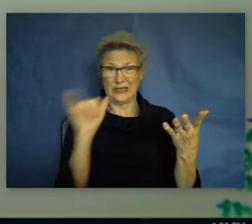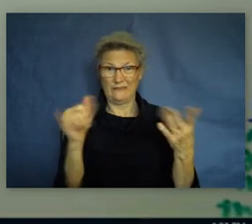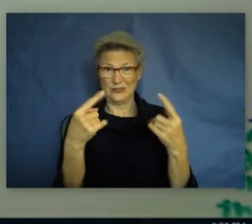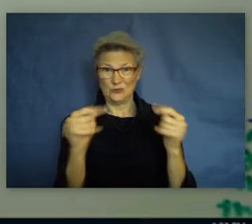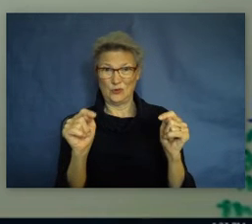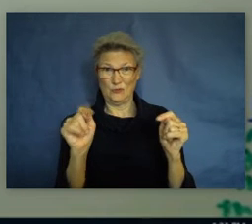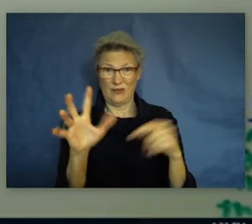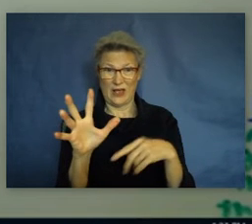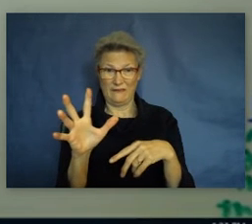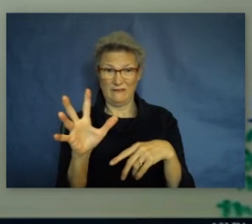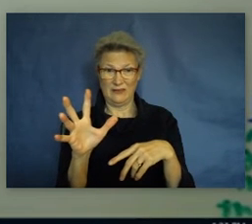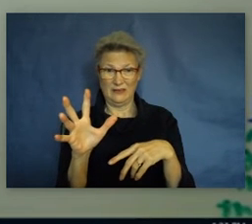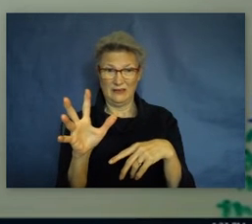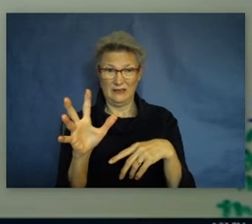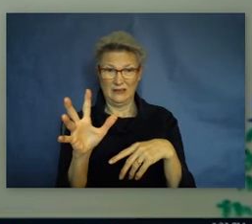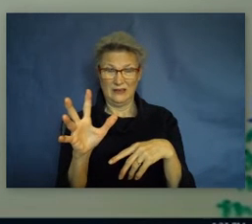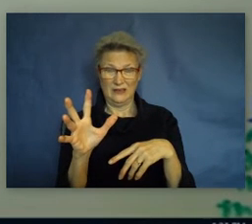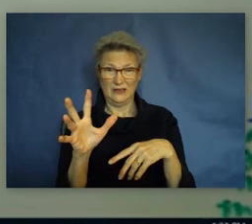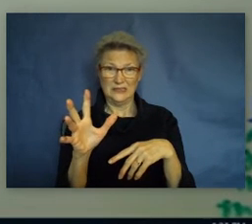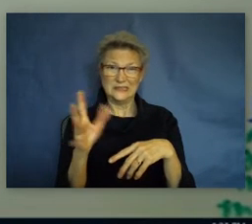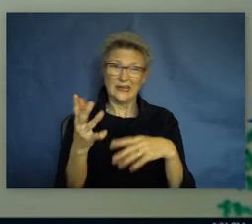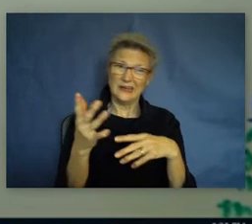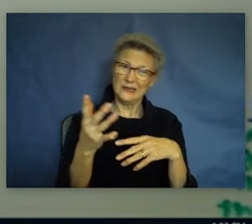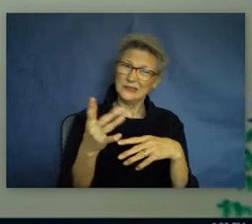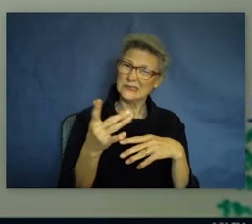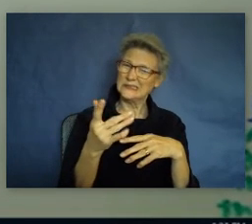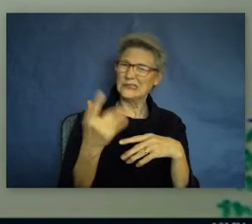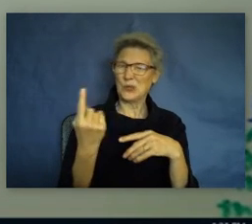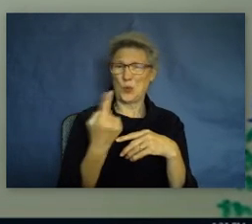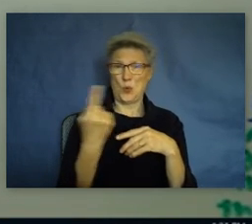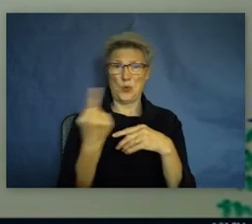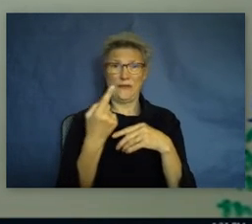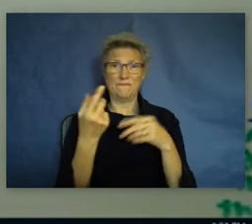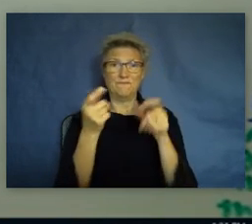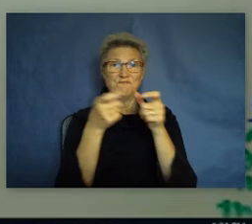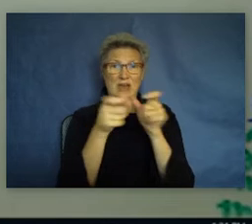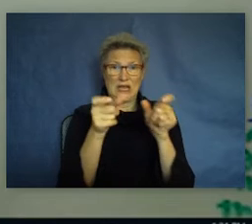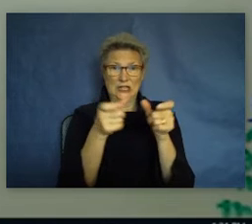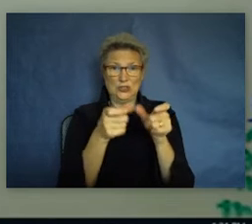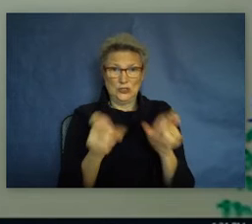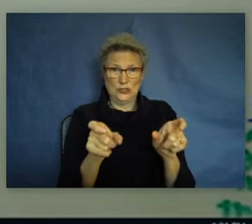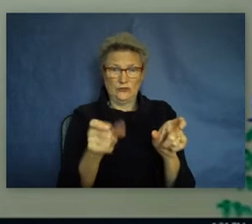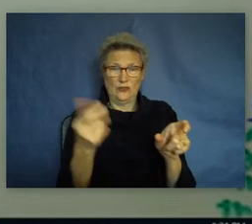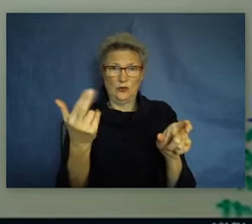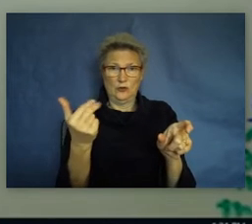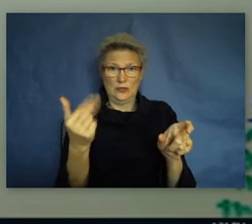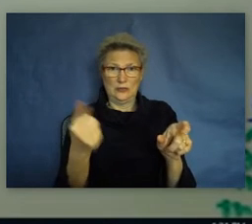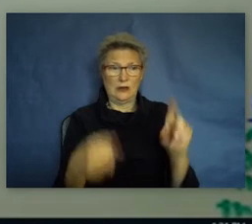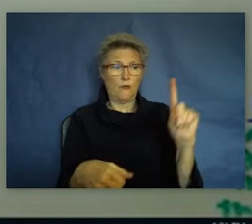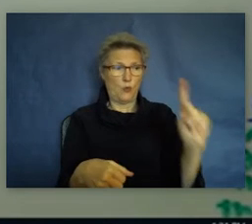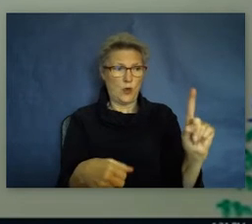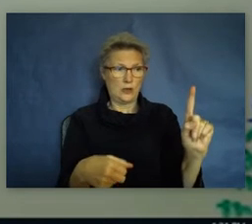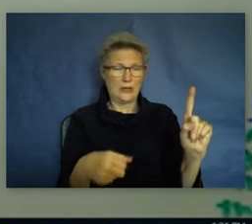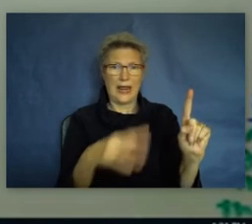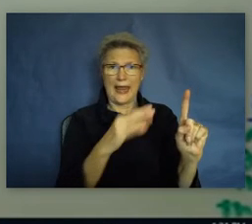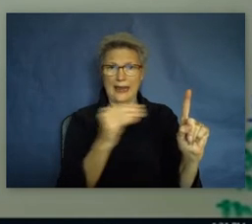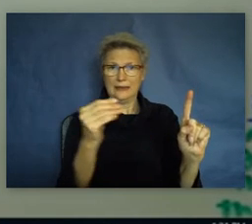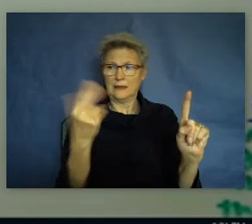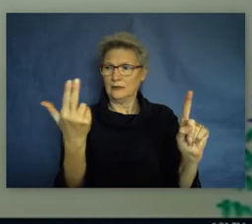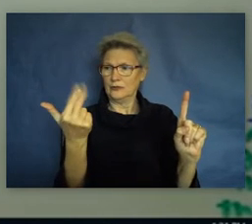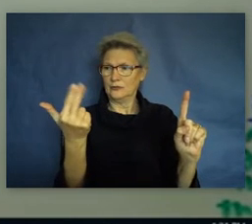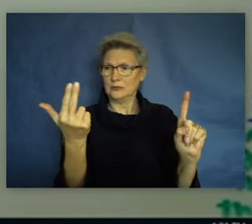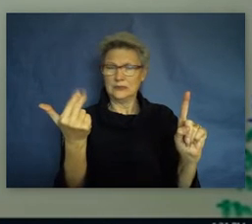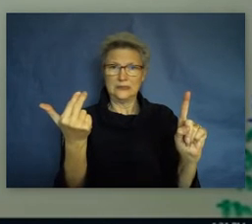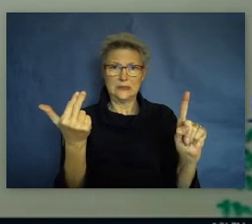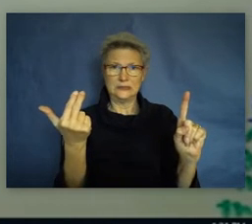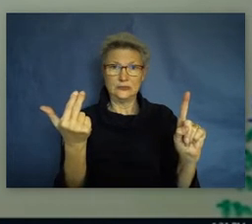with 5 rows. And so I'm finding that the only factors of 13 are 1 and 13. And